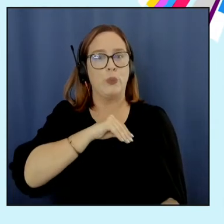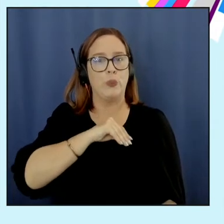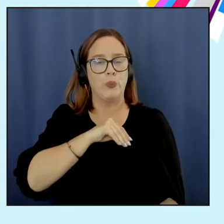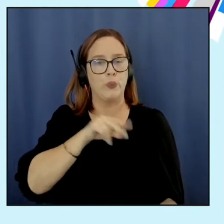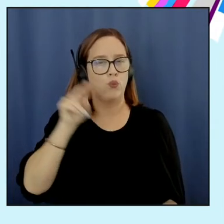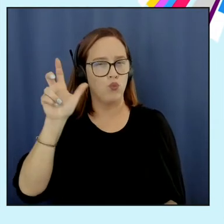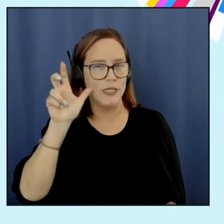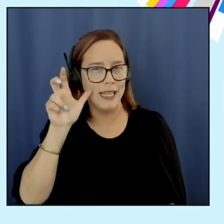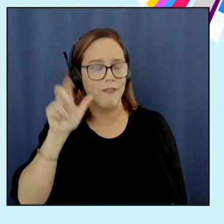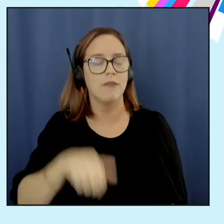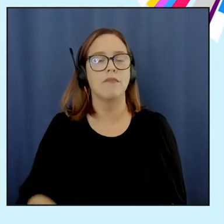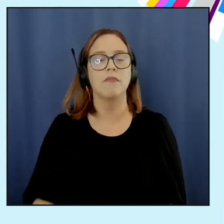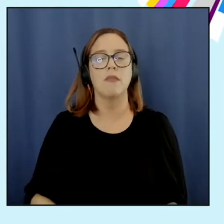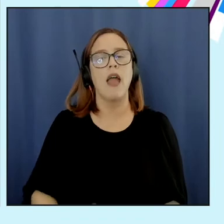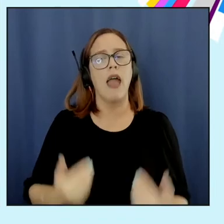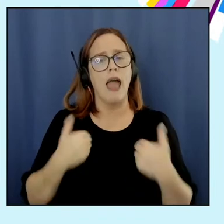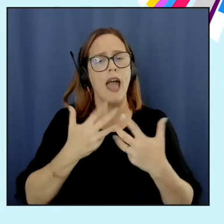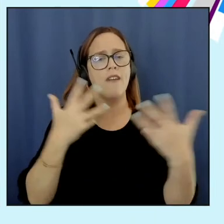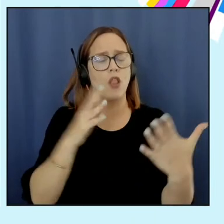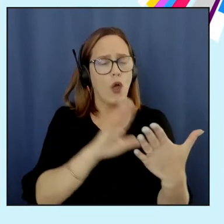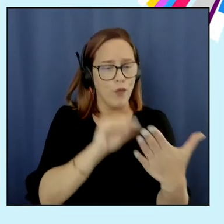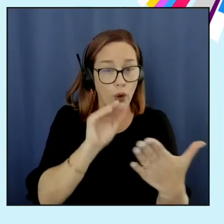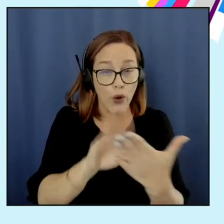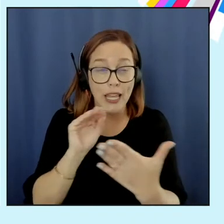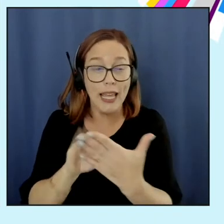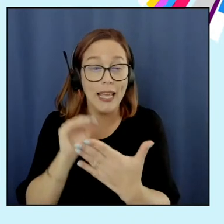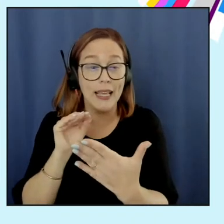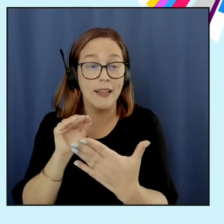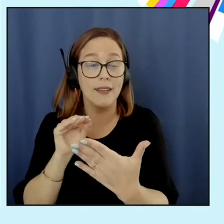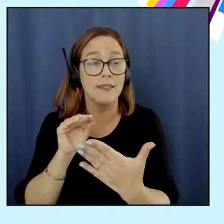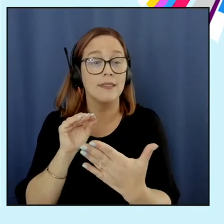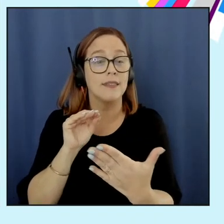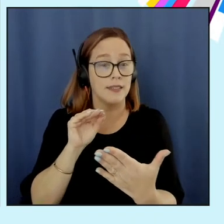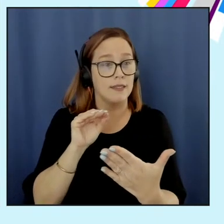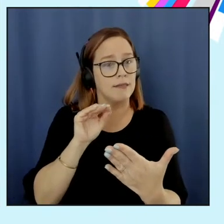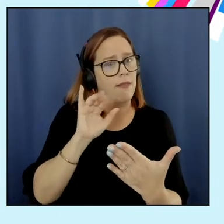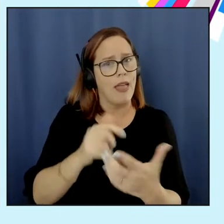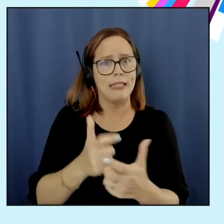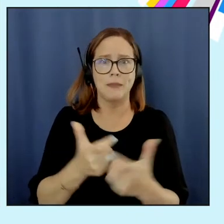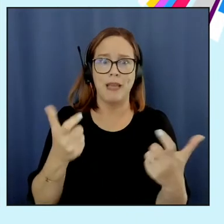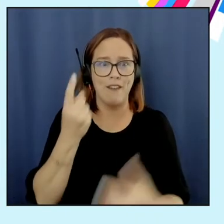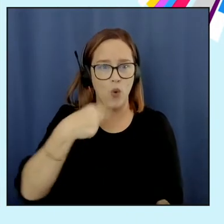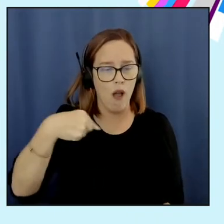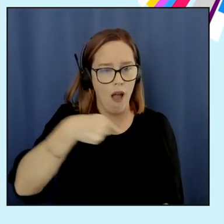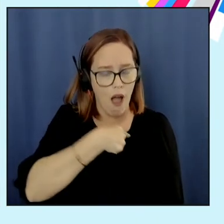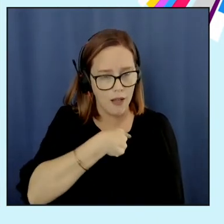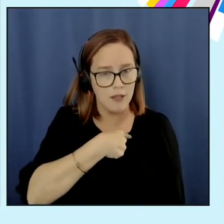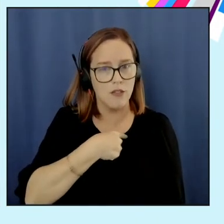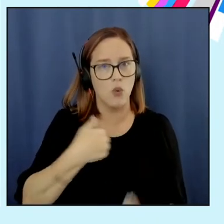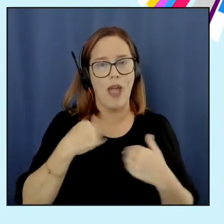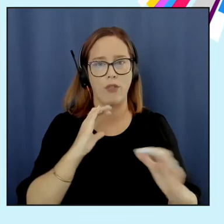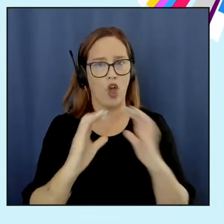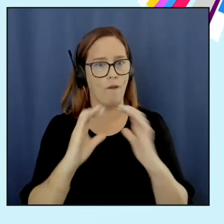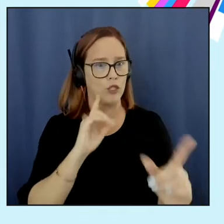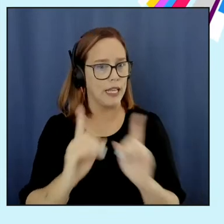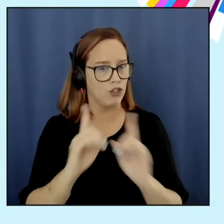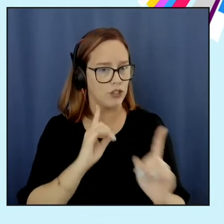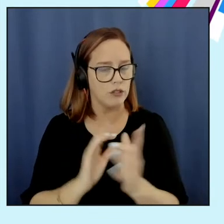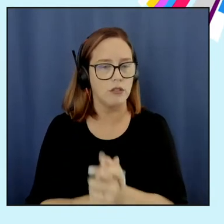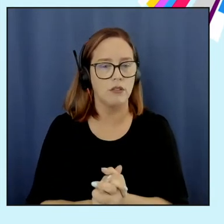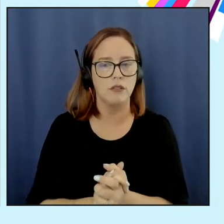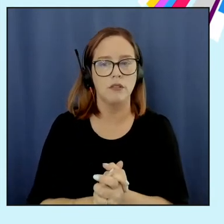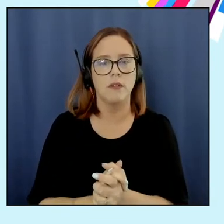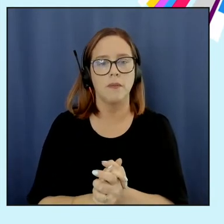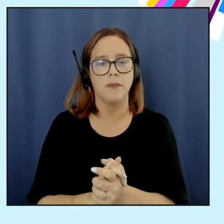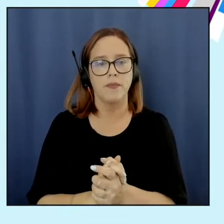with a lot of learnings towards the end of the conversation. That's really huge for us. And of course, we were given the